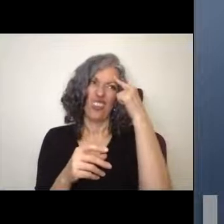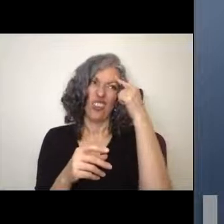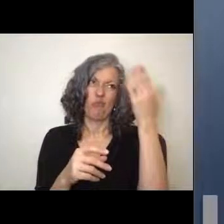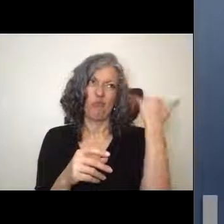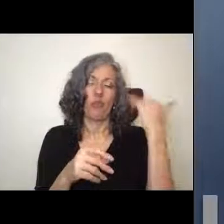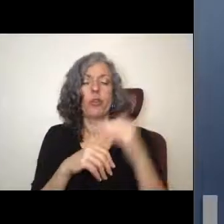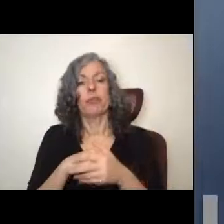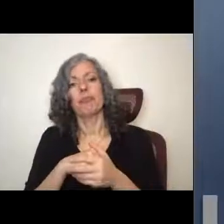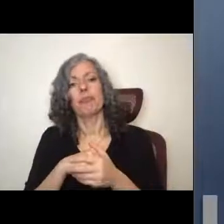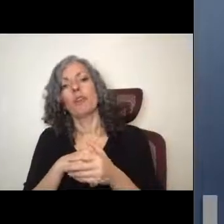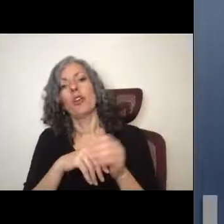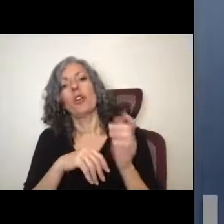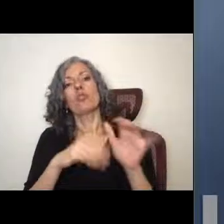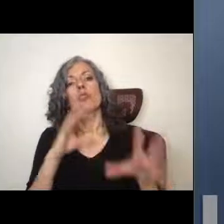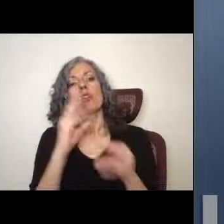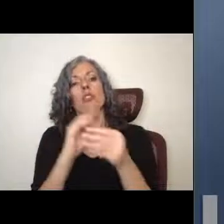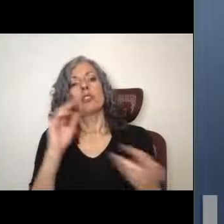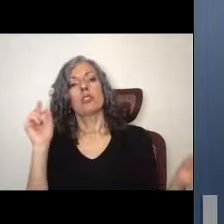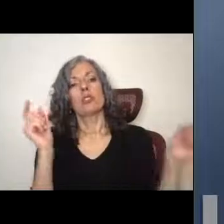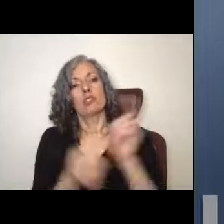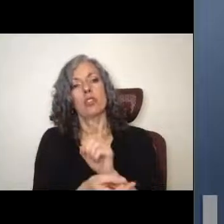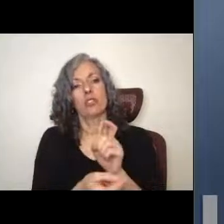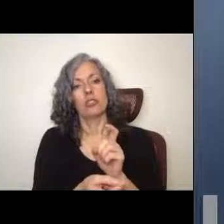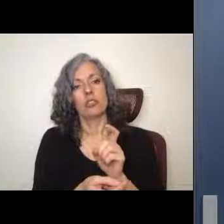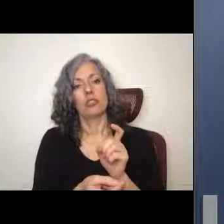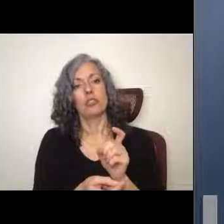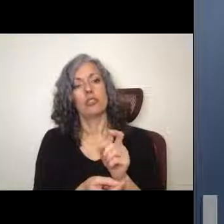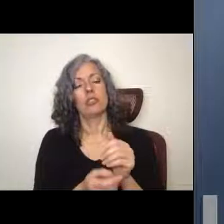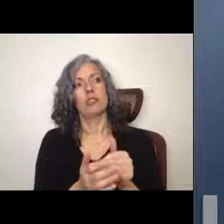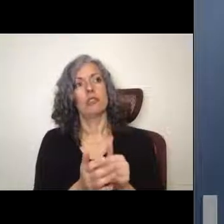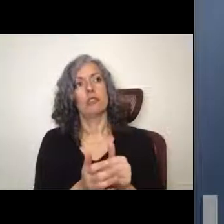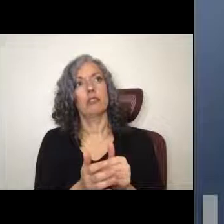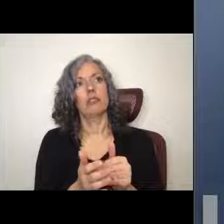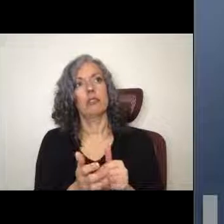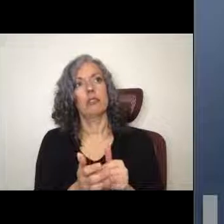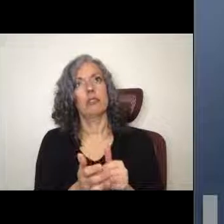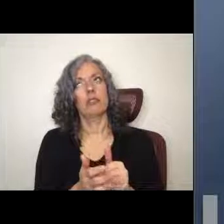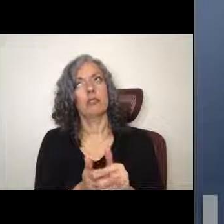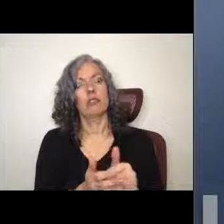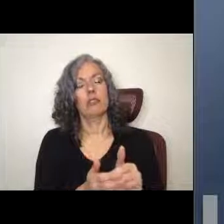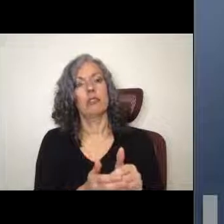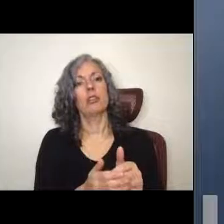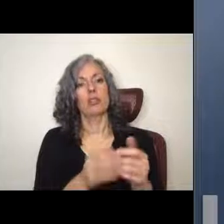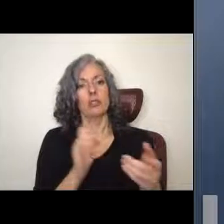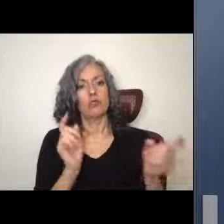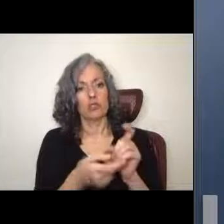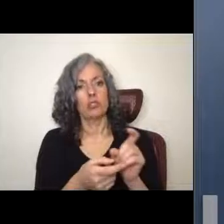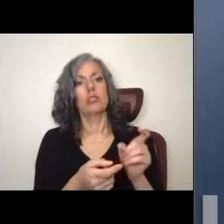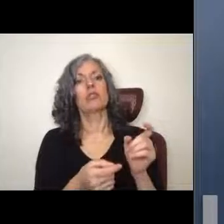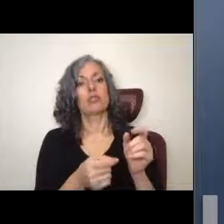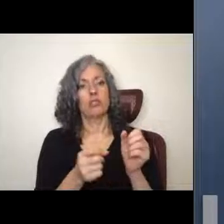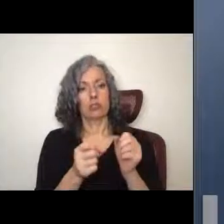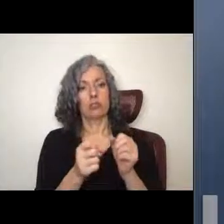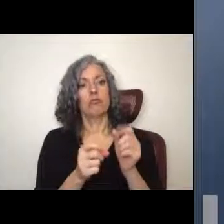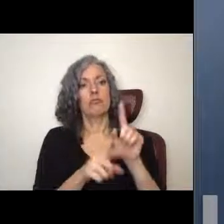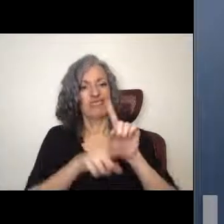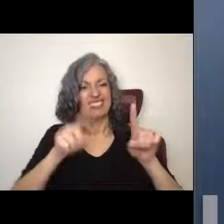resulted in additional changes to the locations of the variable message signs and has required additional plan revisions, multiple